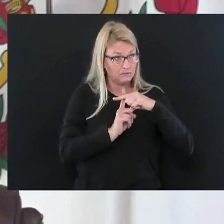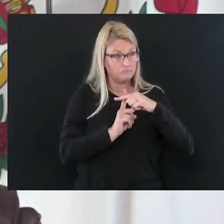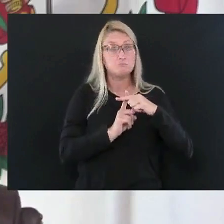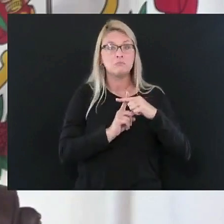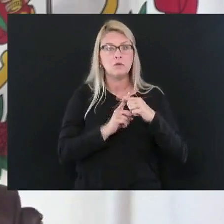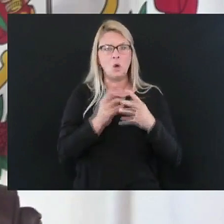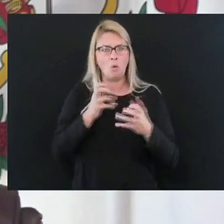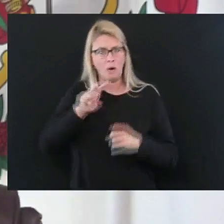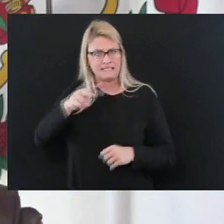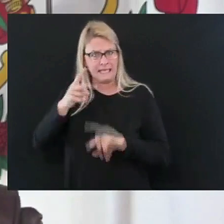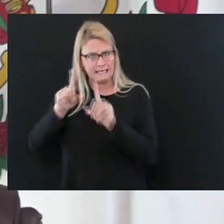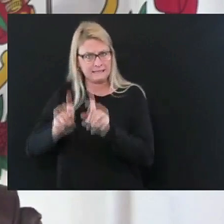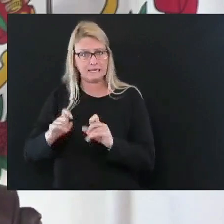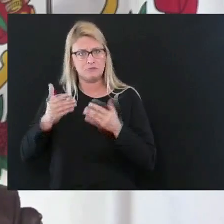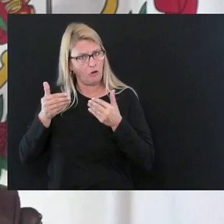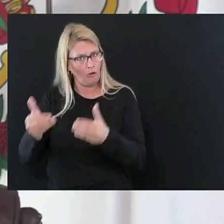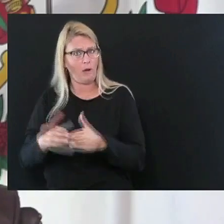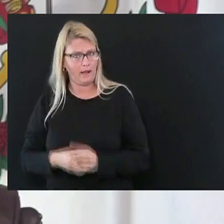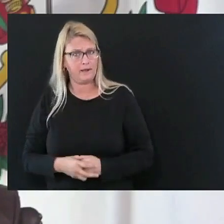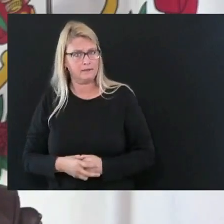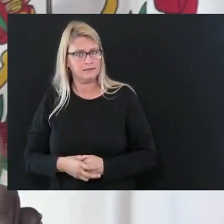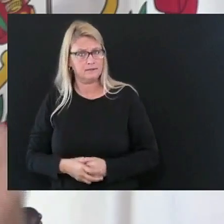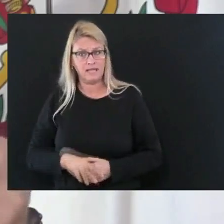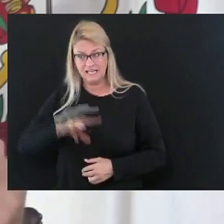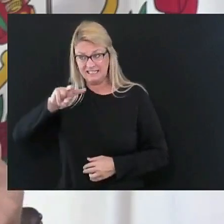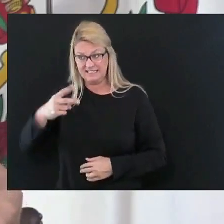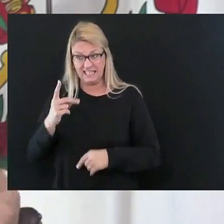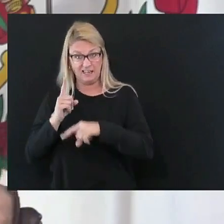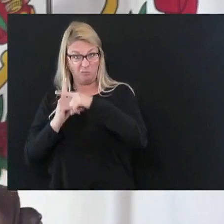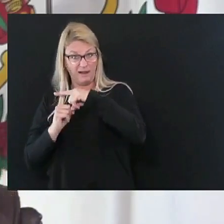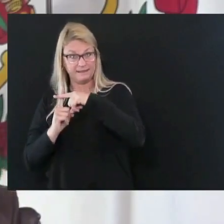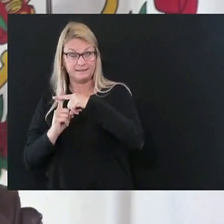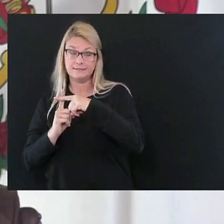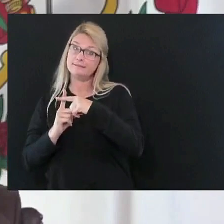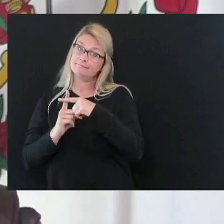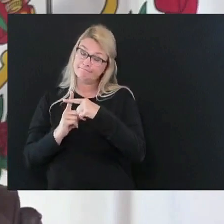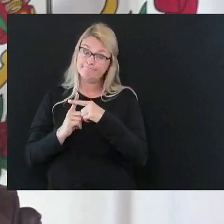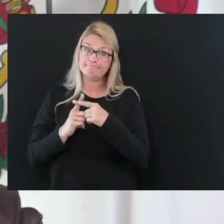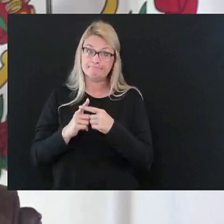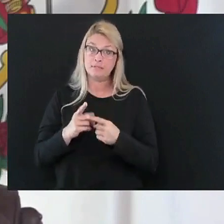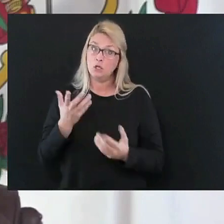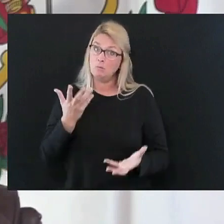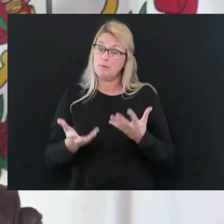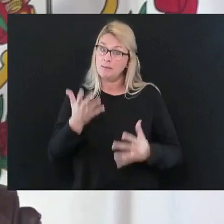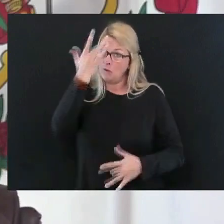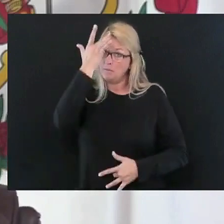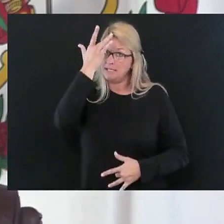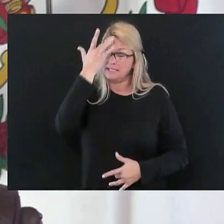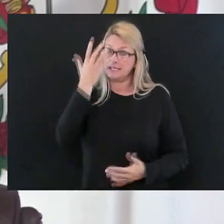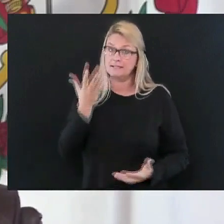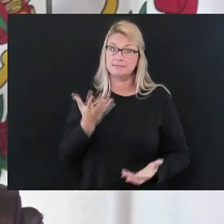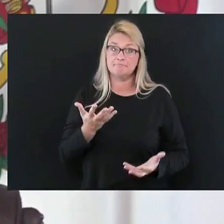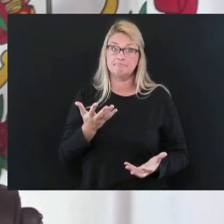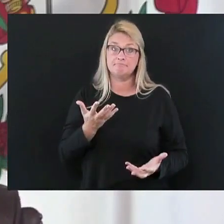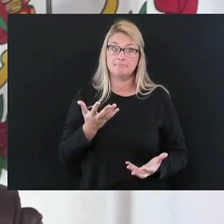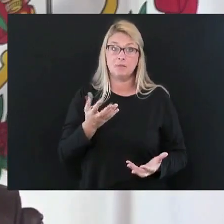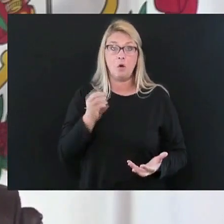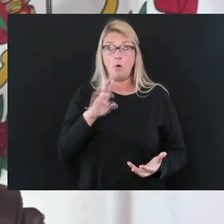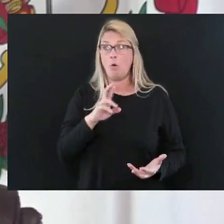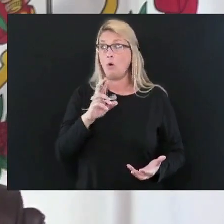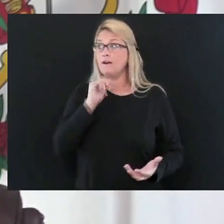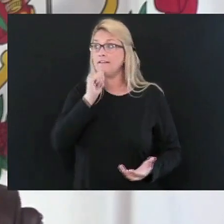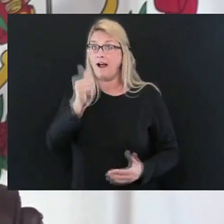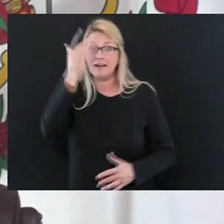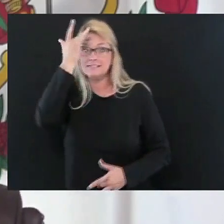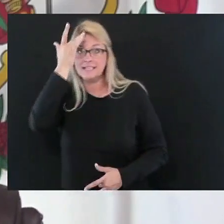Absolutely, if you test positive, the likelihood of you getting sick is great. The likelihood if you don't get sick, you're going to give it to somebody that